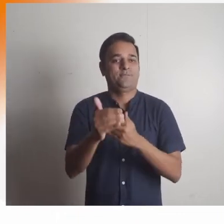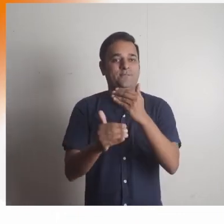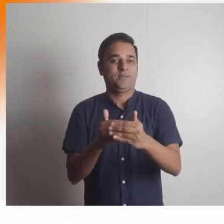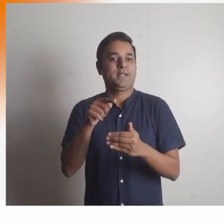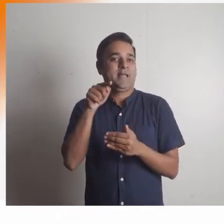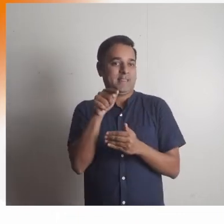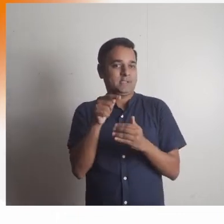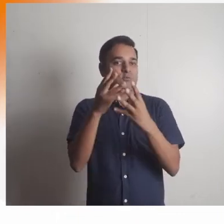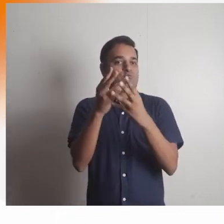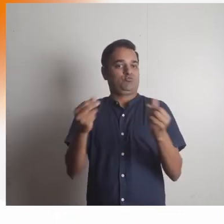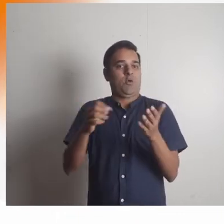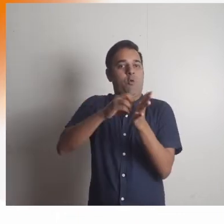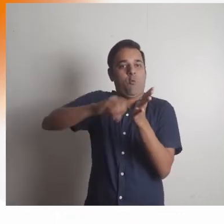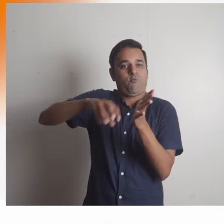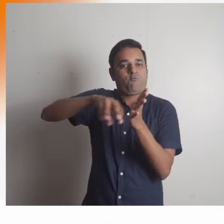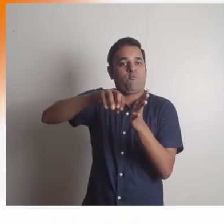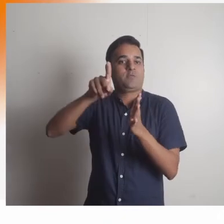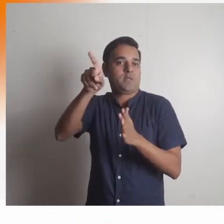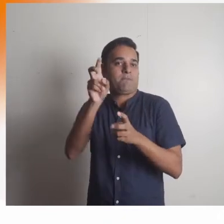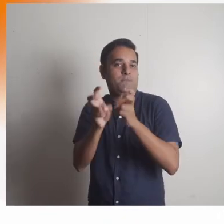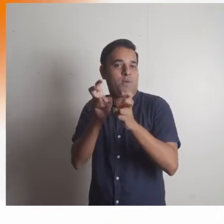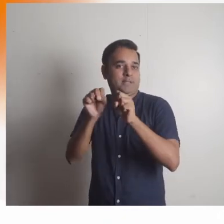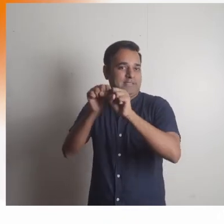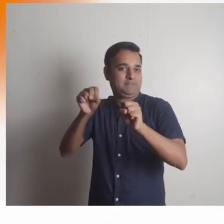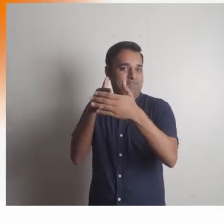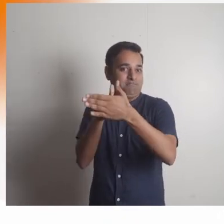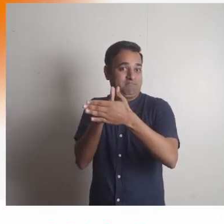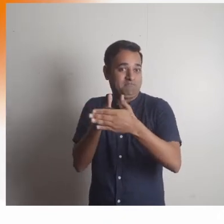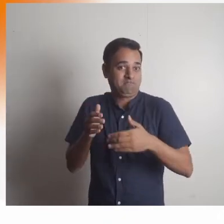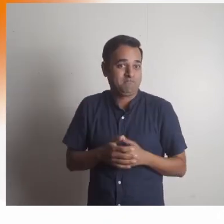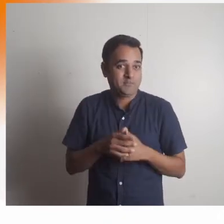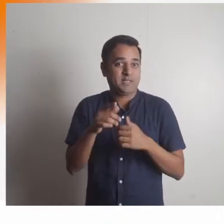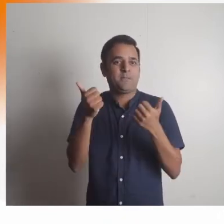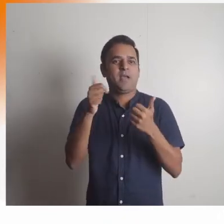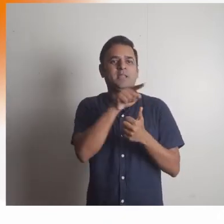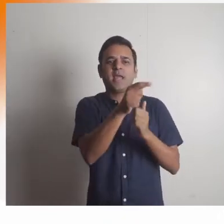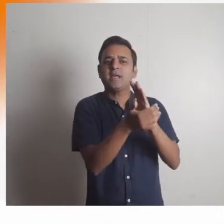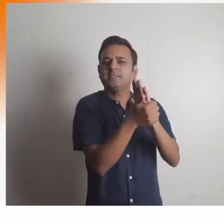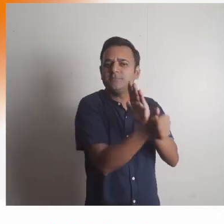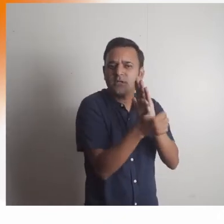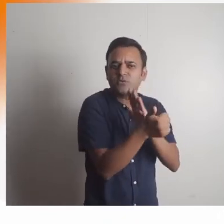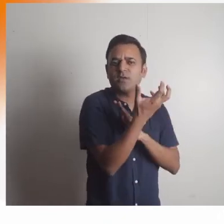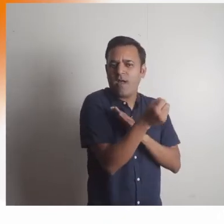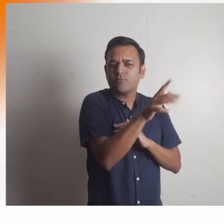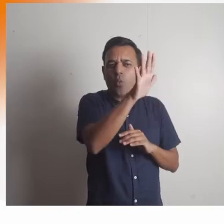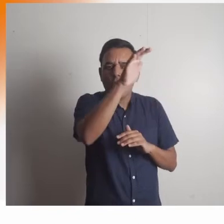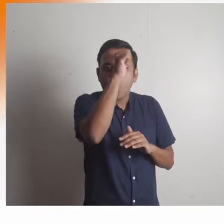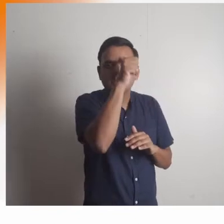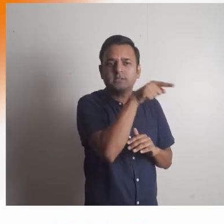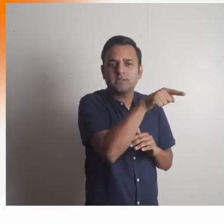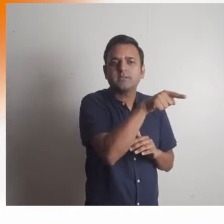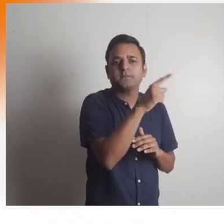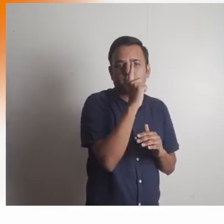knowledge. So it allows us to pull from lots of different sets of knowledge through all of our ecosystems and the ecosphere that we're in,